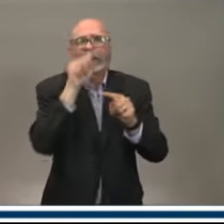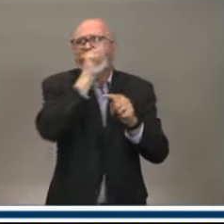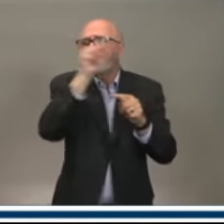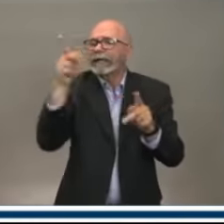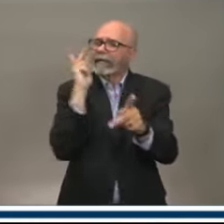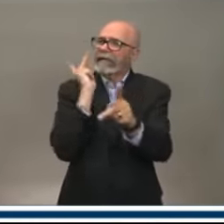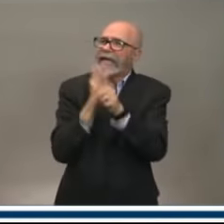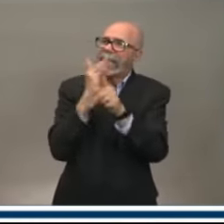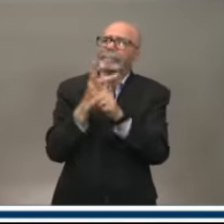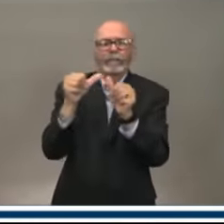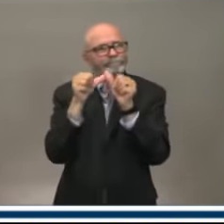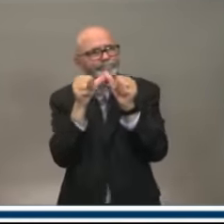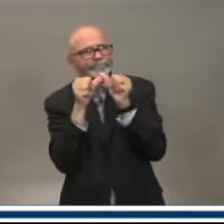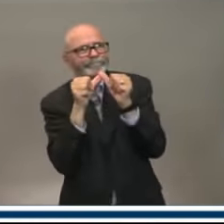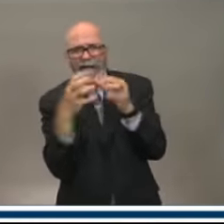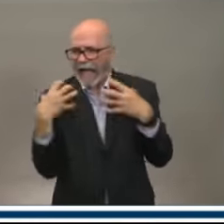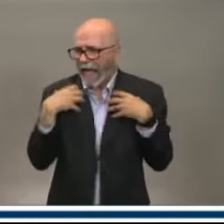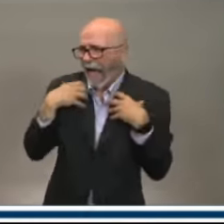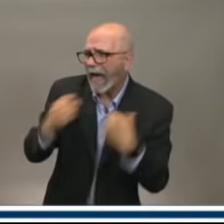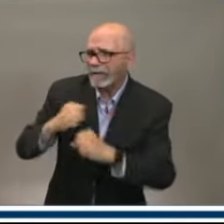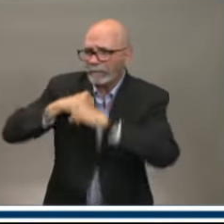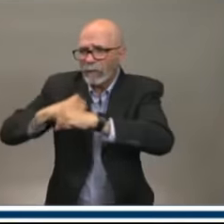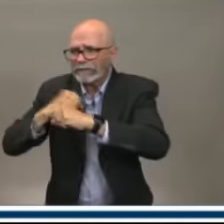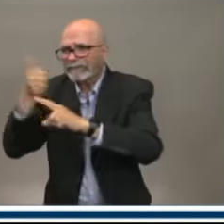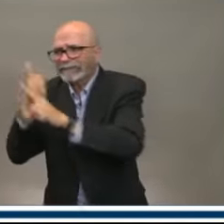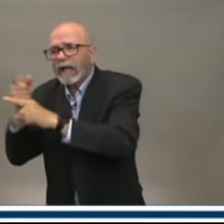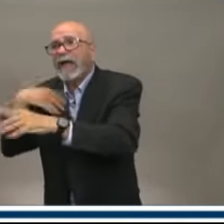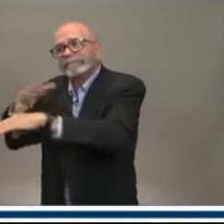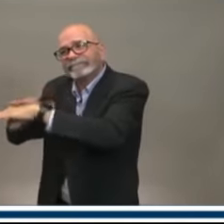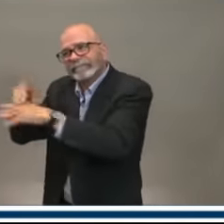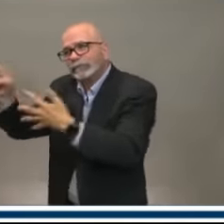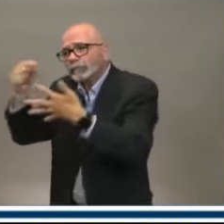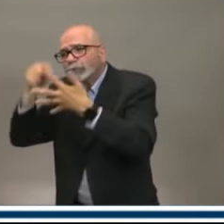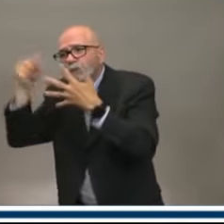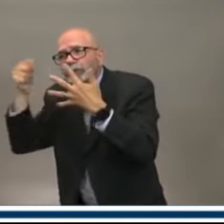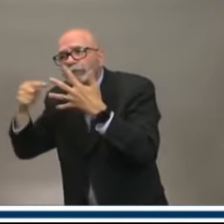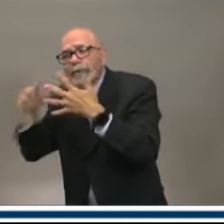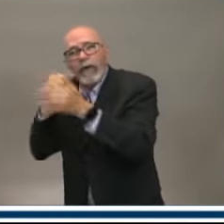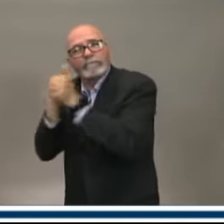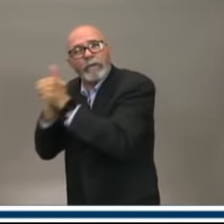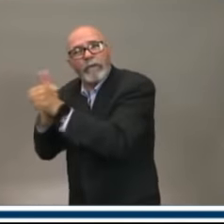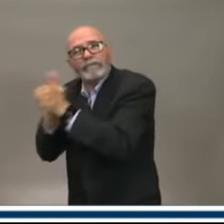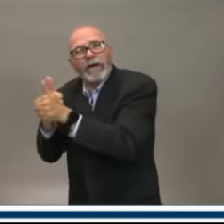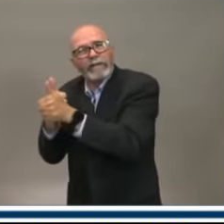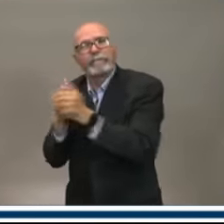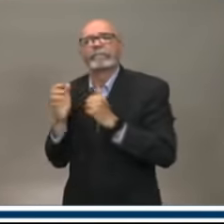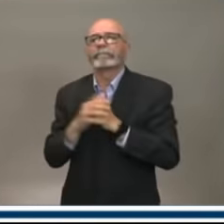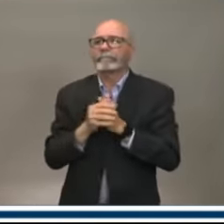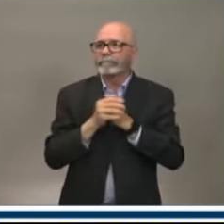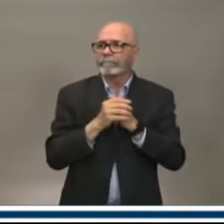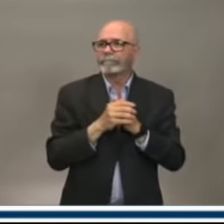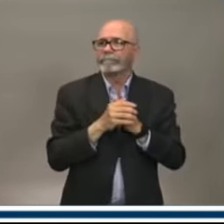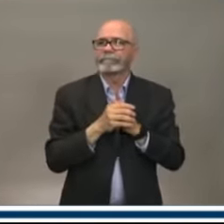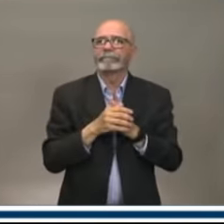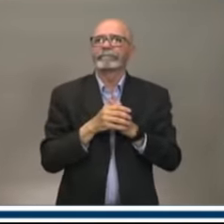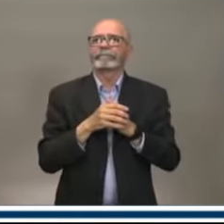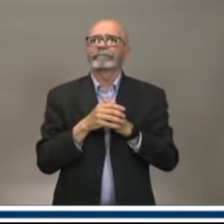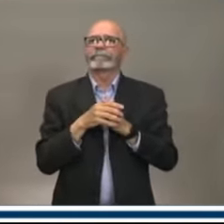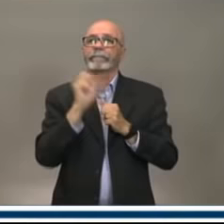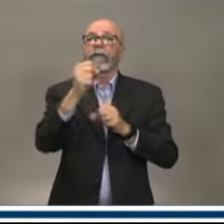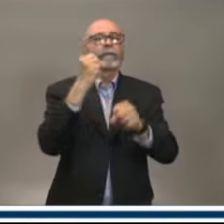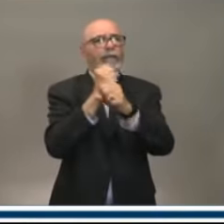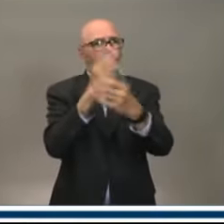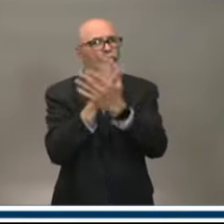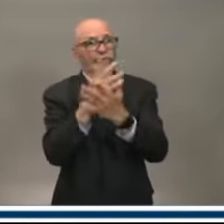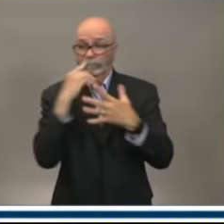health measures, and I'll walk through them very quickly. The first one is ensuring wherever possible maintaining that